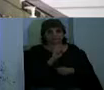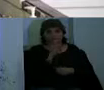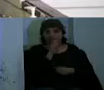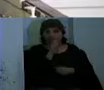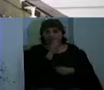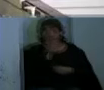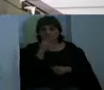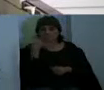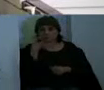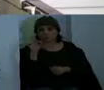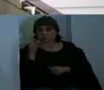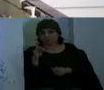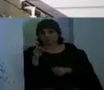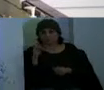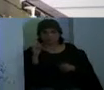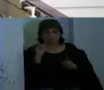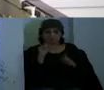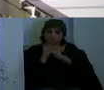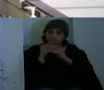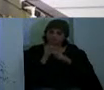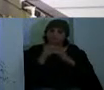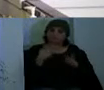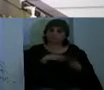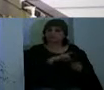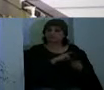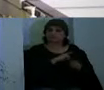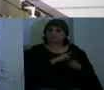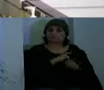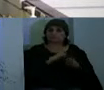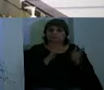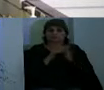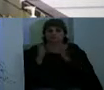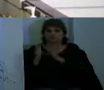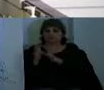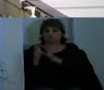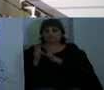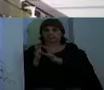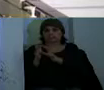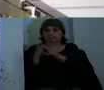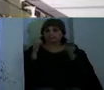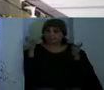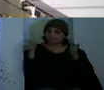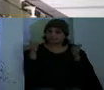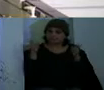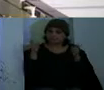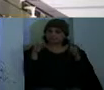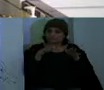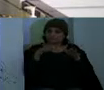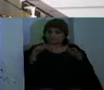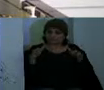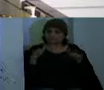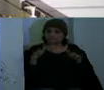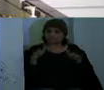body, the assembly, who is the beginning and the firstborn from the dead,